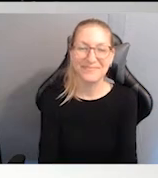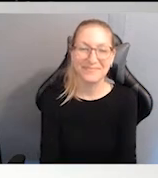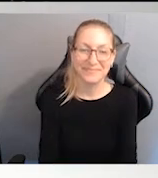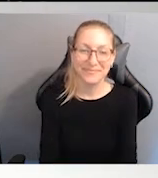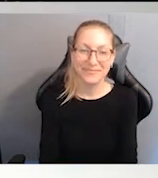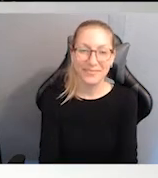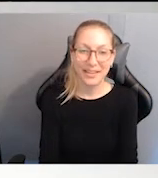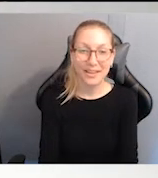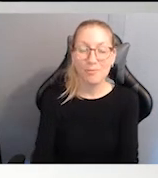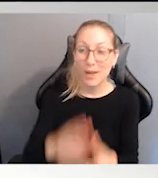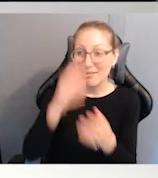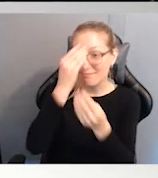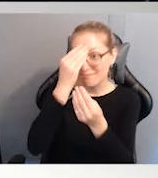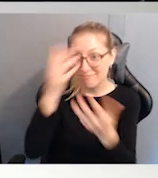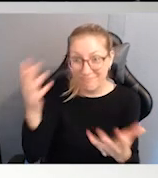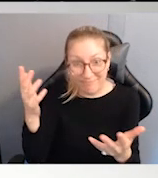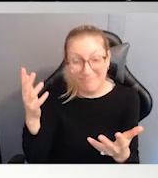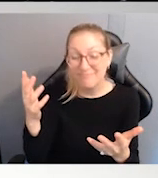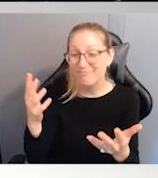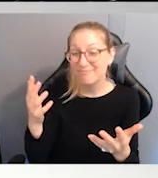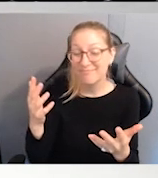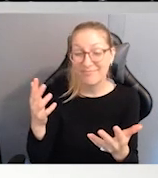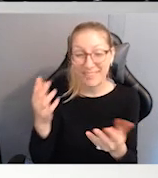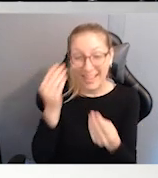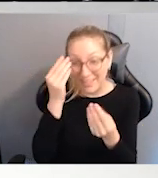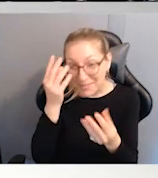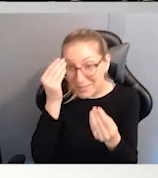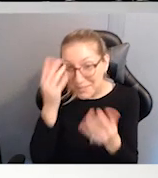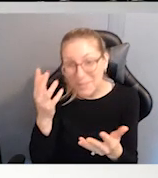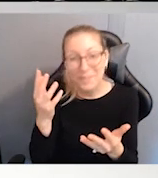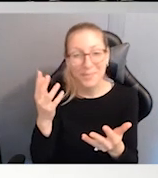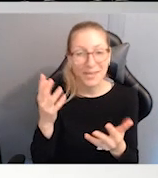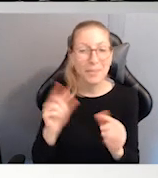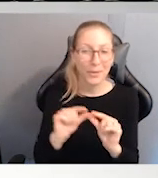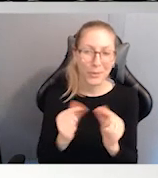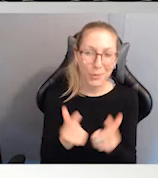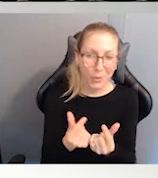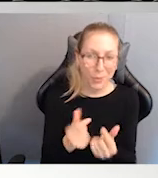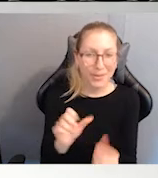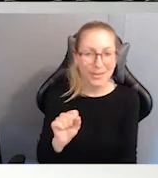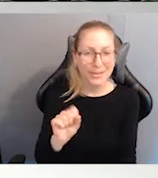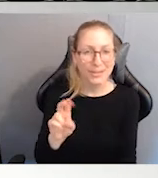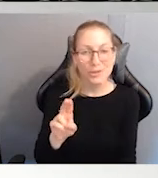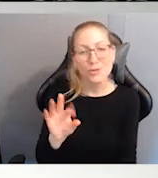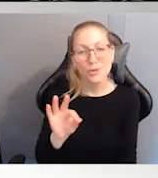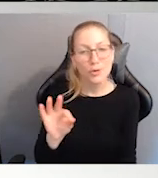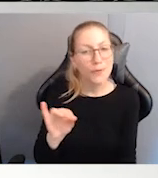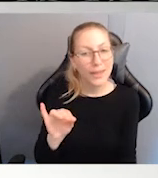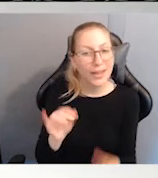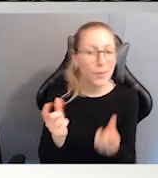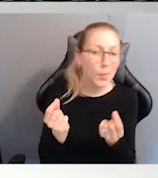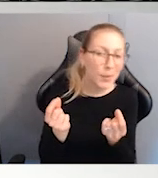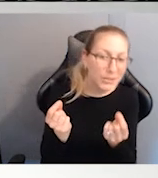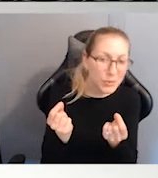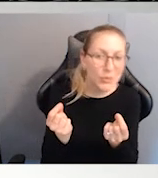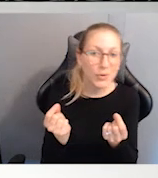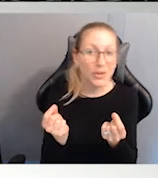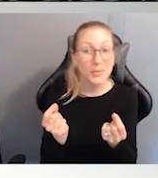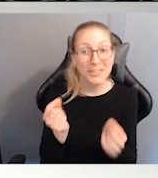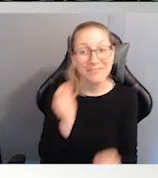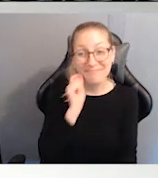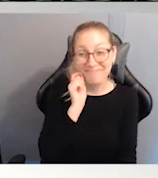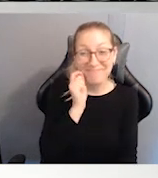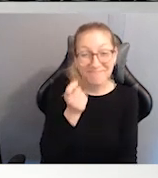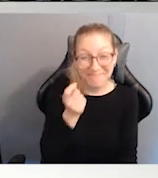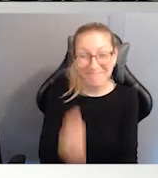And we told them all about it. We told them all about the group and who we were. It was just really cool. And